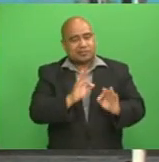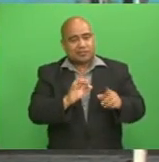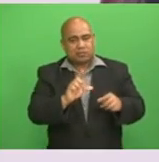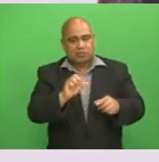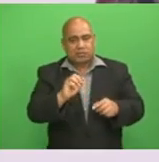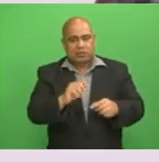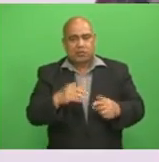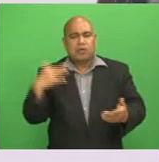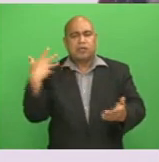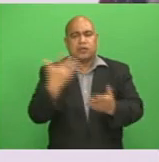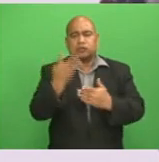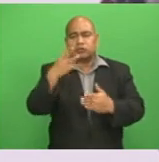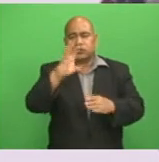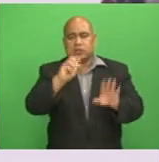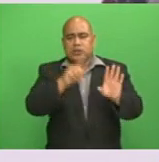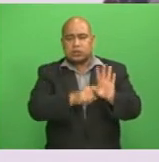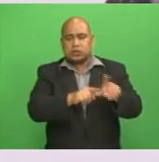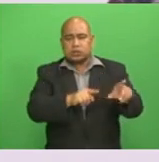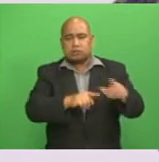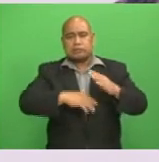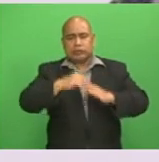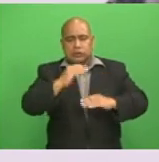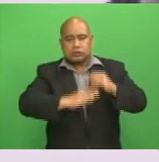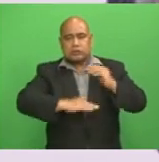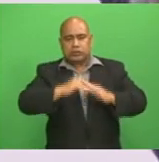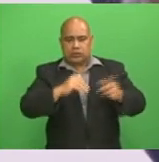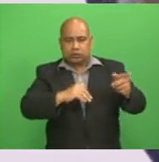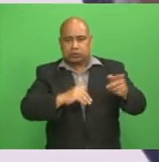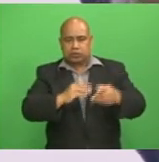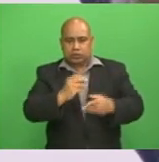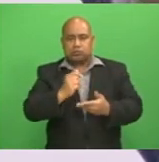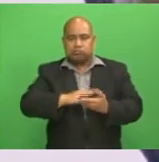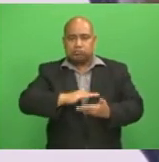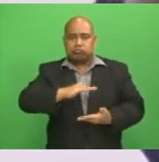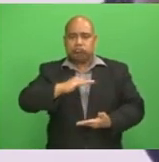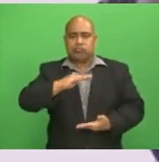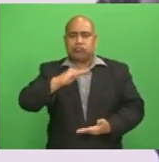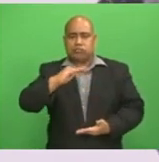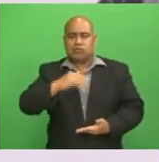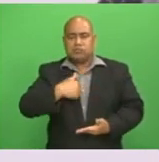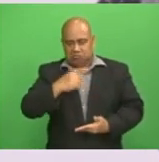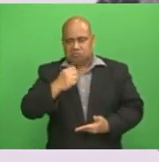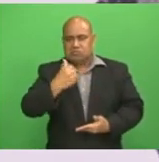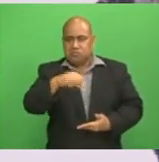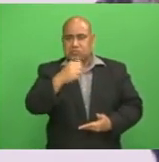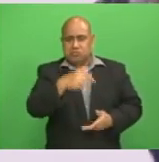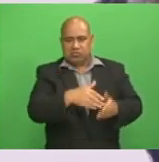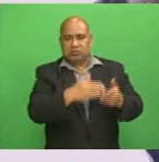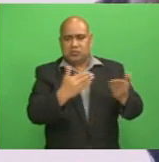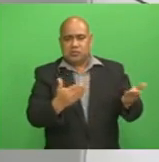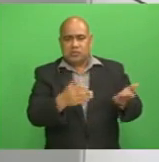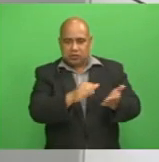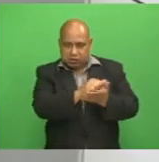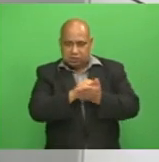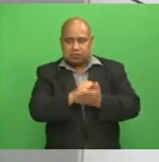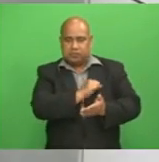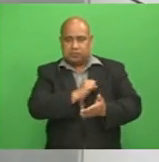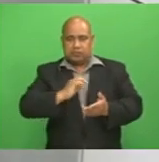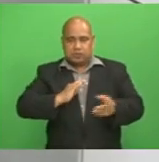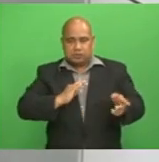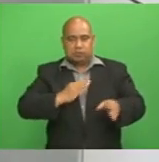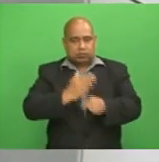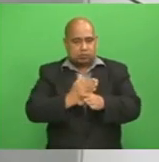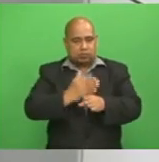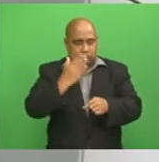we built assets. So we are utilizing that to keep our staff employed. Managing Director